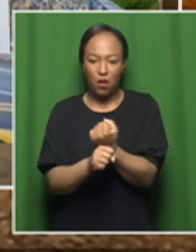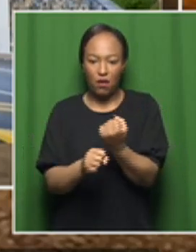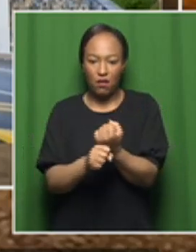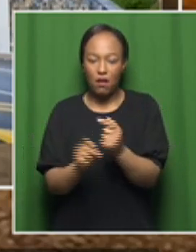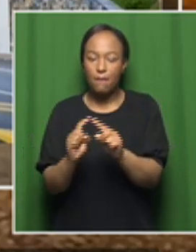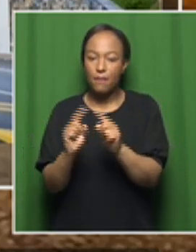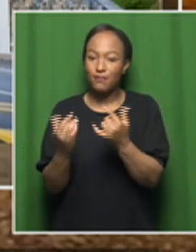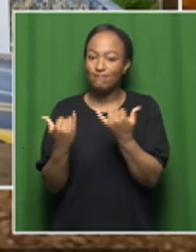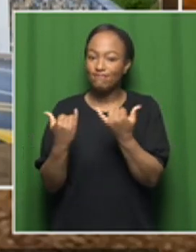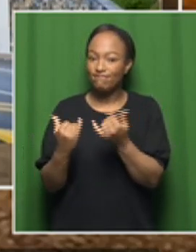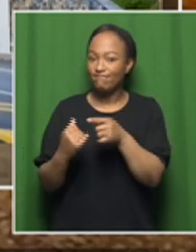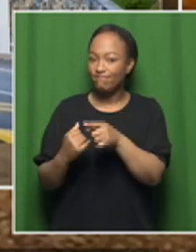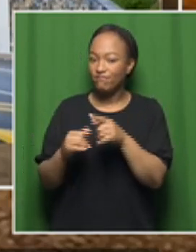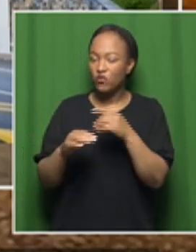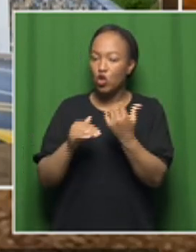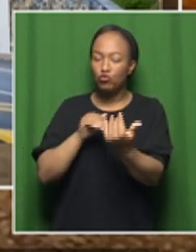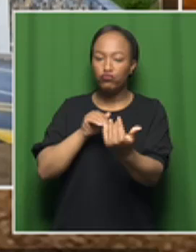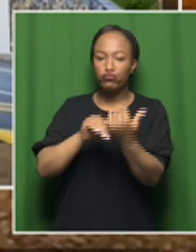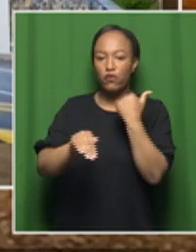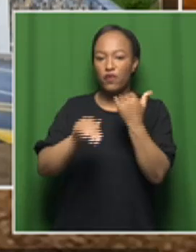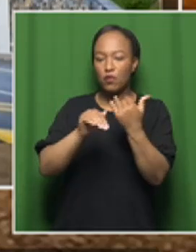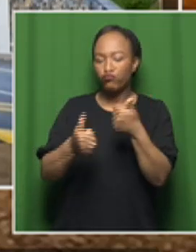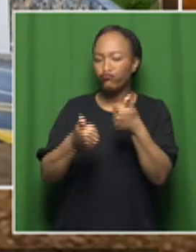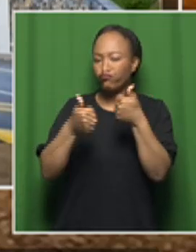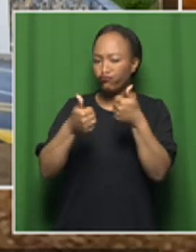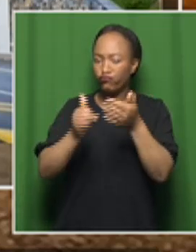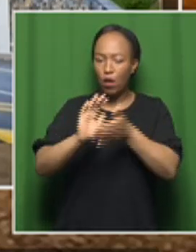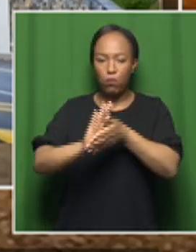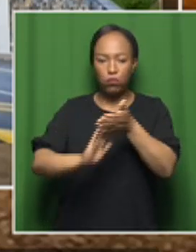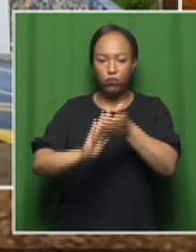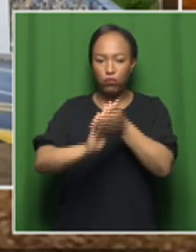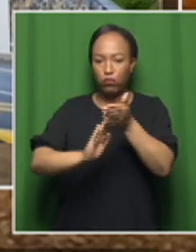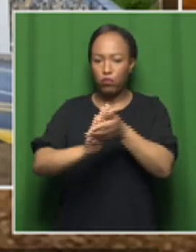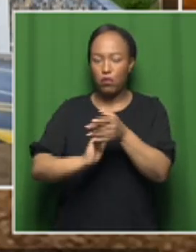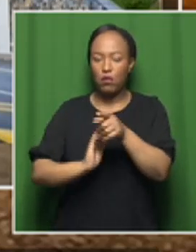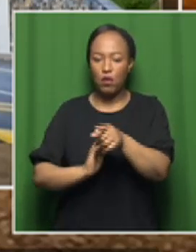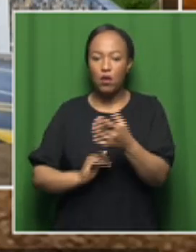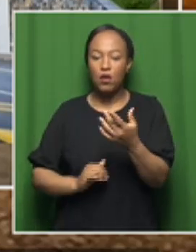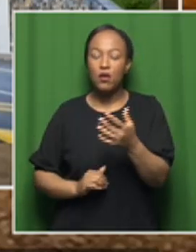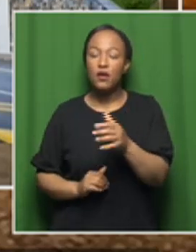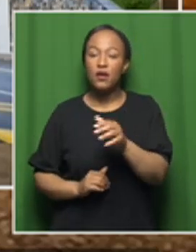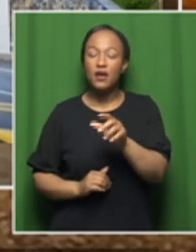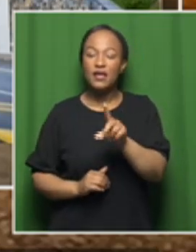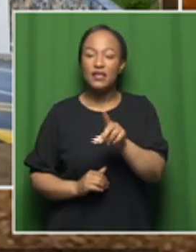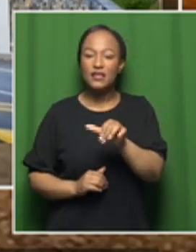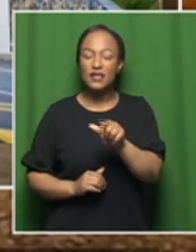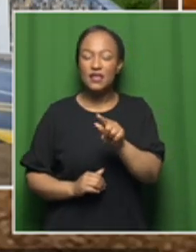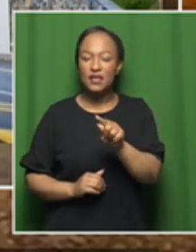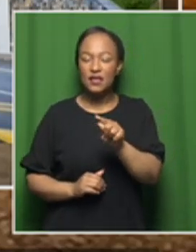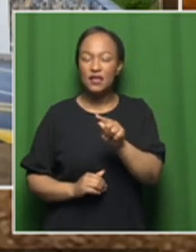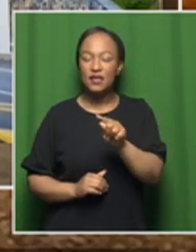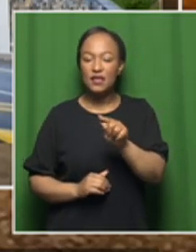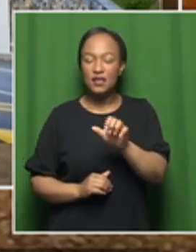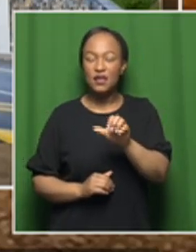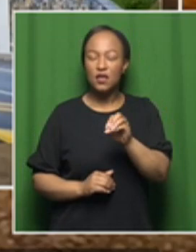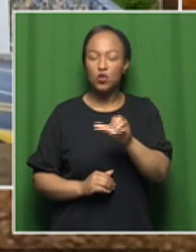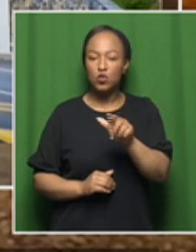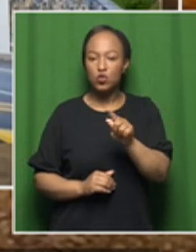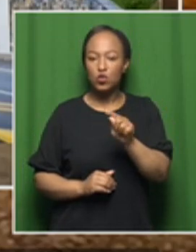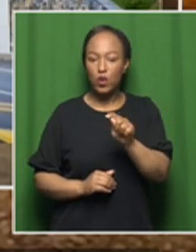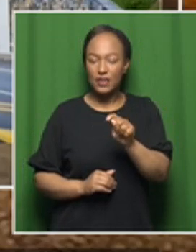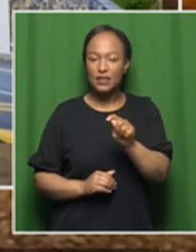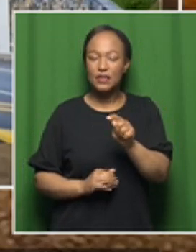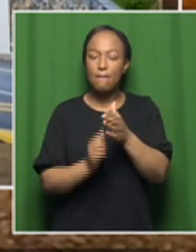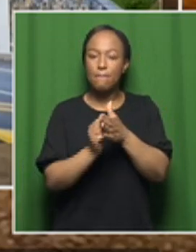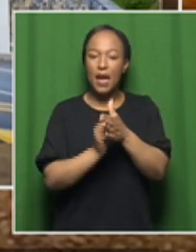stage, traffic's flowing pretty normally through the Huguenot Tunnel. And just a reminder, the Toys Kloof Pass, the old road, that was closed